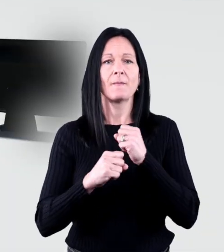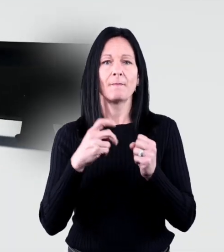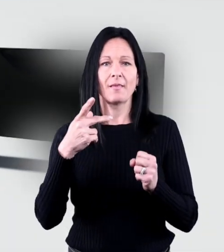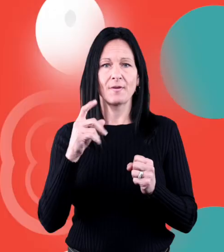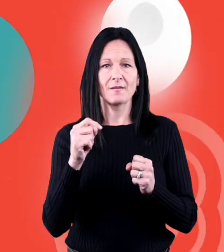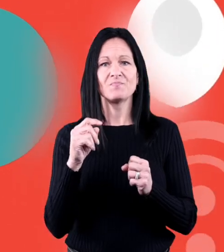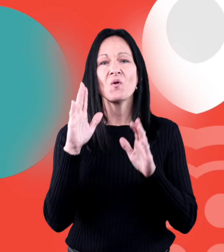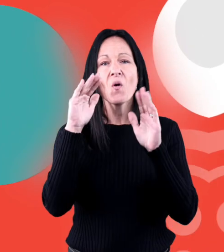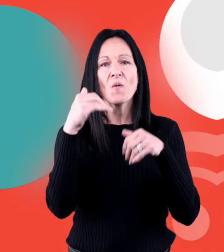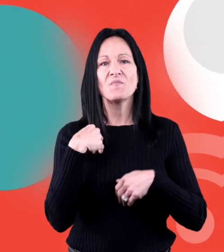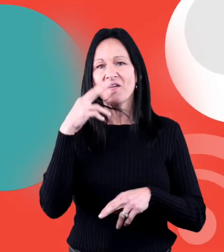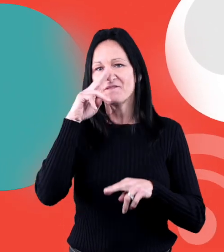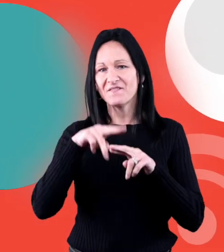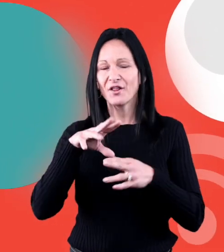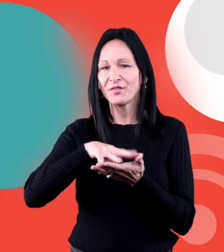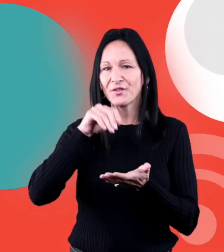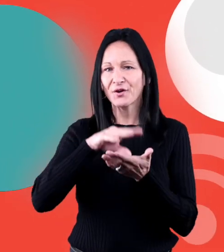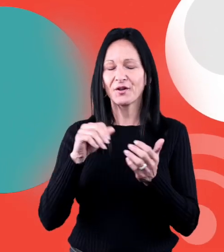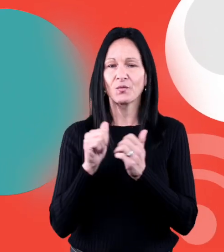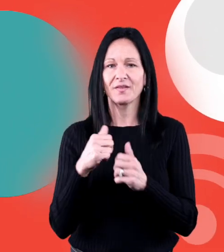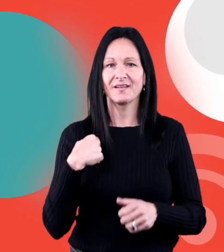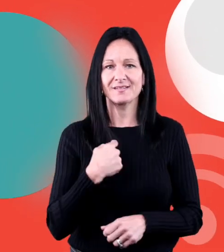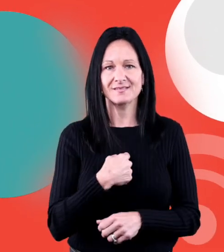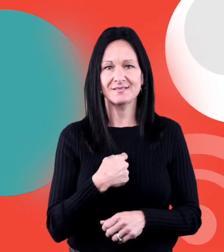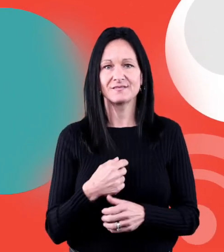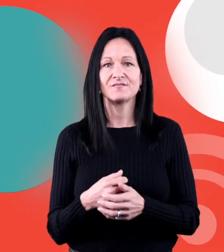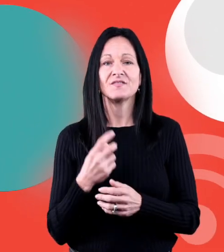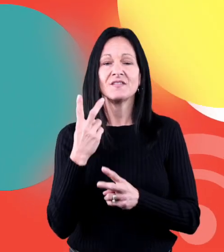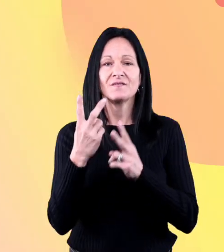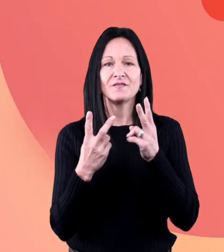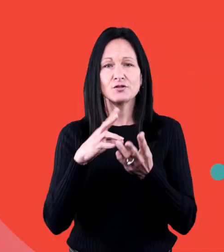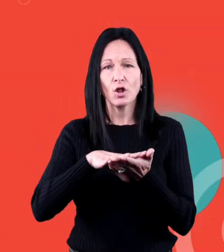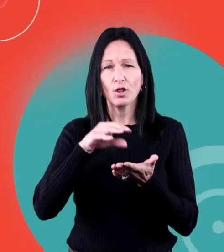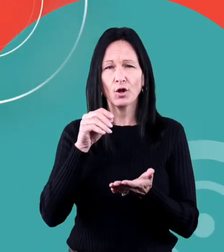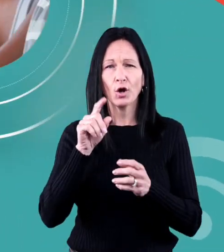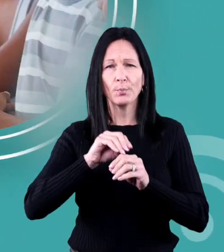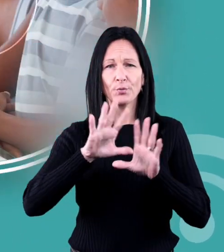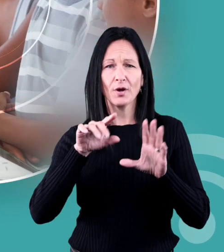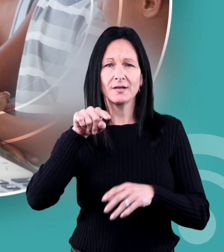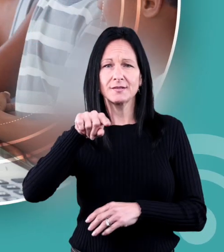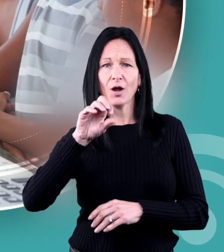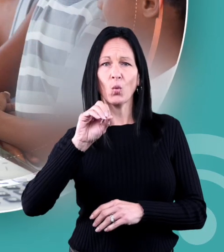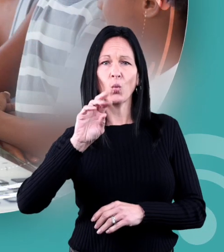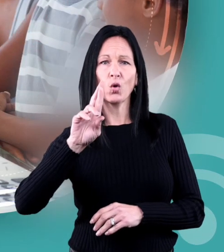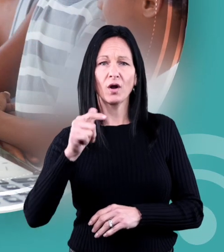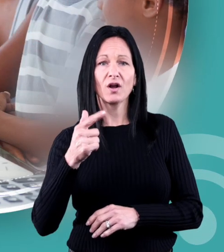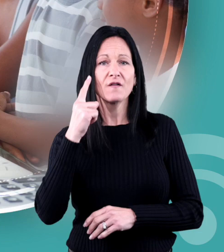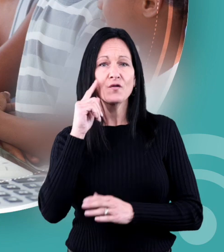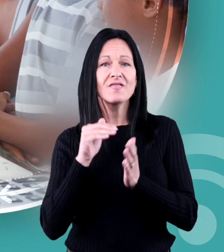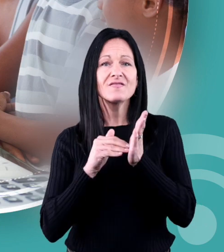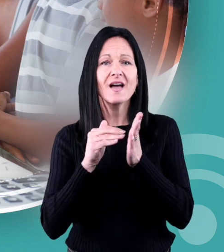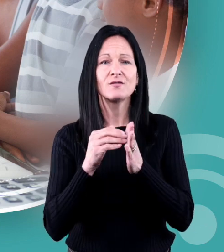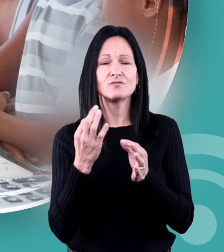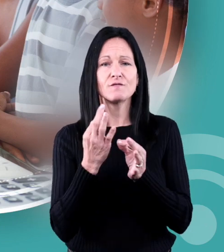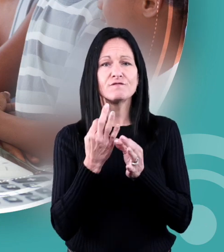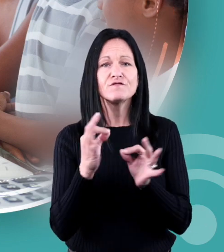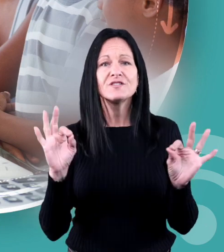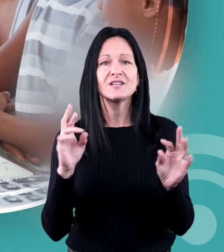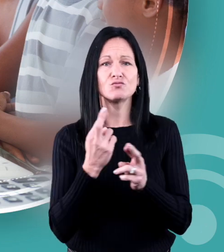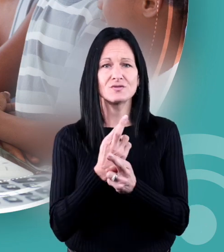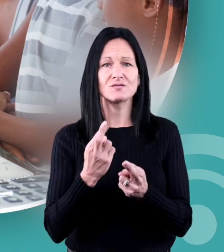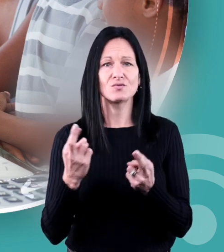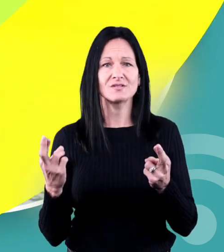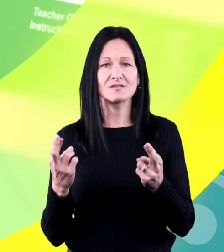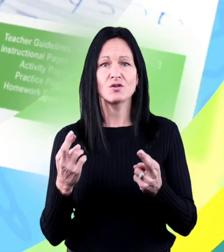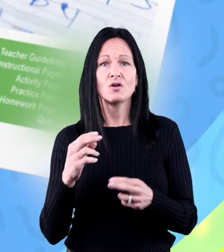planet. Hope you had fun learning with us. Visit us at learnbright.org for thousands of